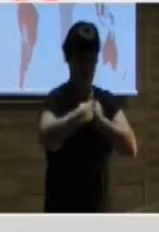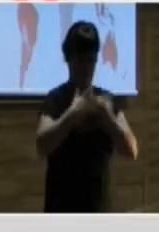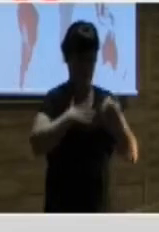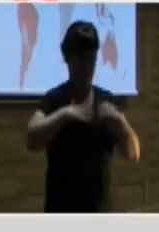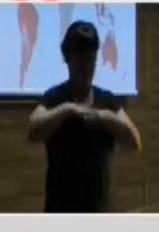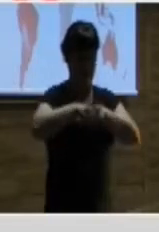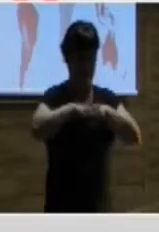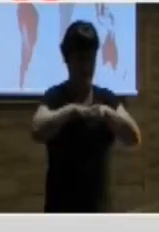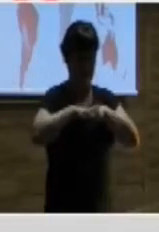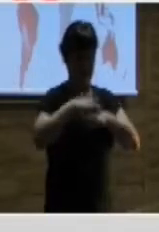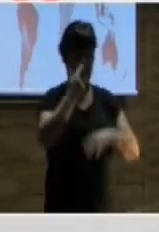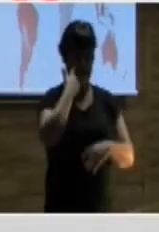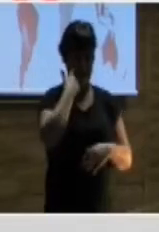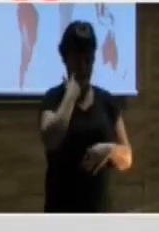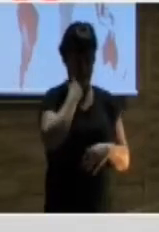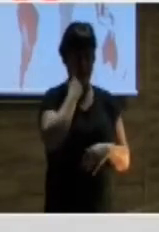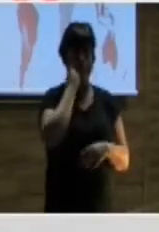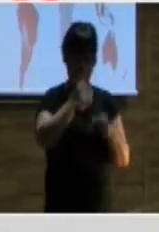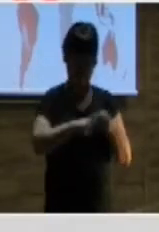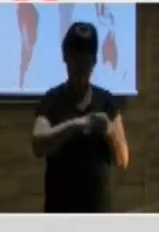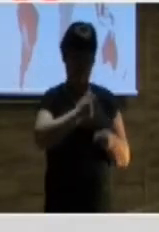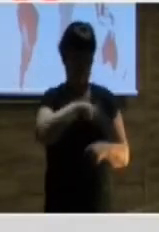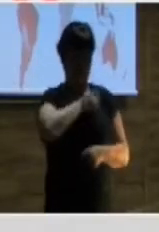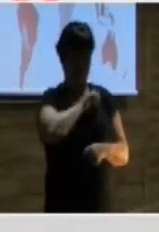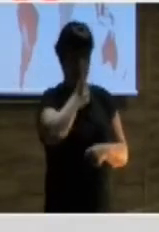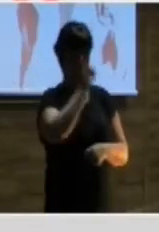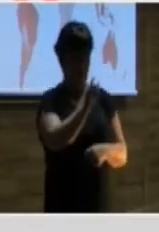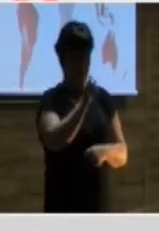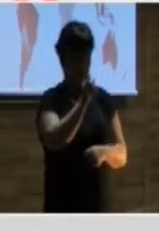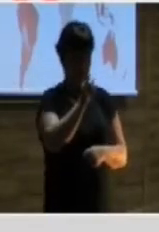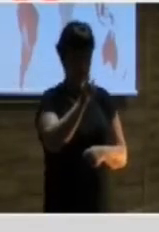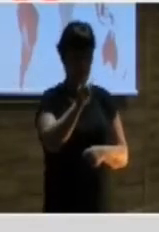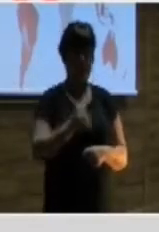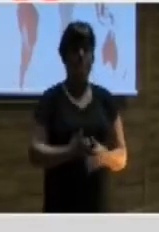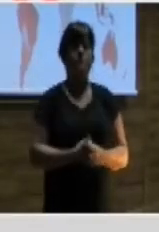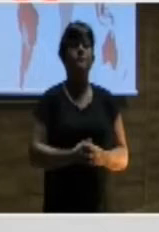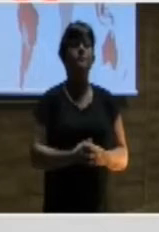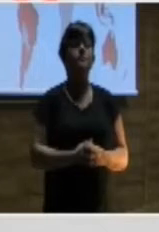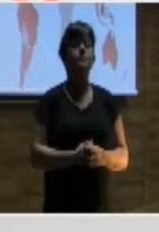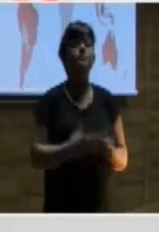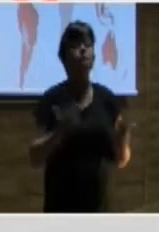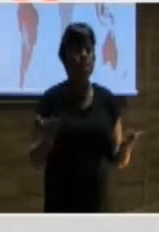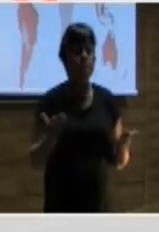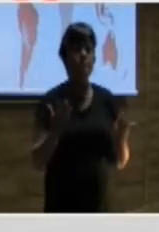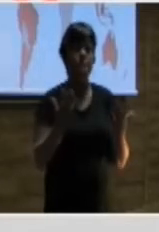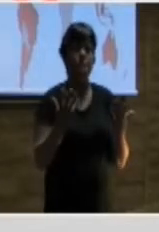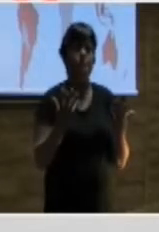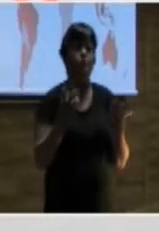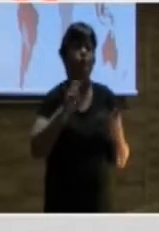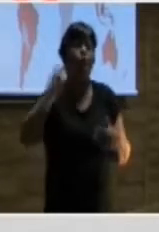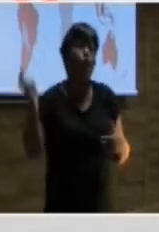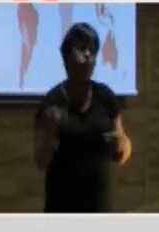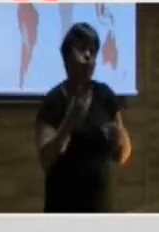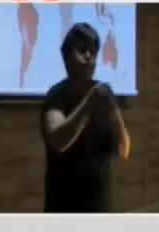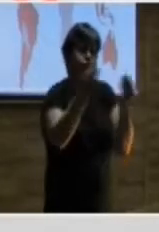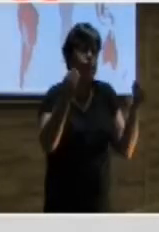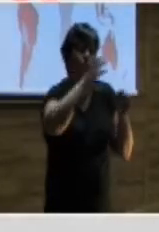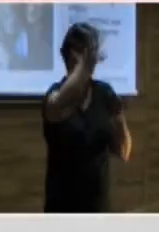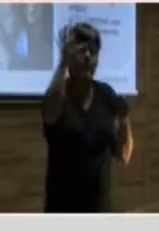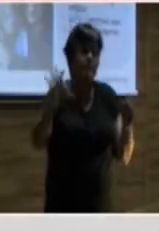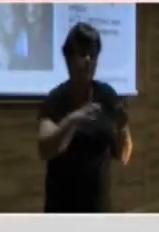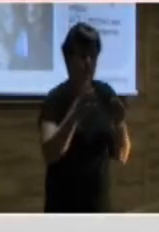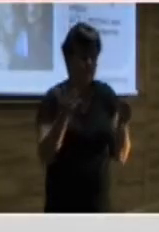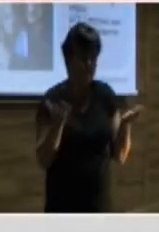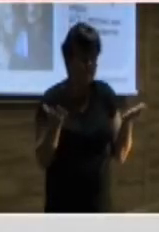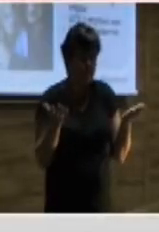is represented there as well, and a whole range of other countries all over the world. And as I said before, together